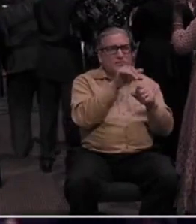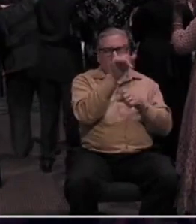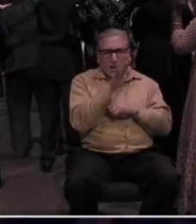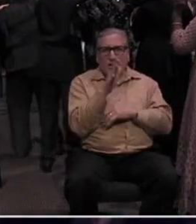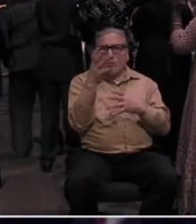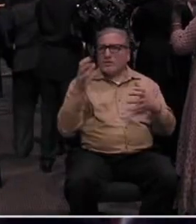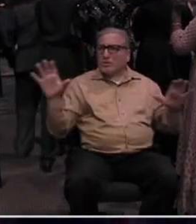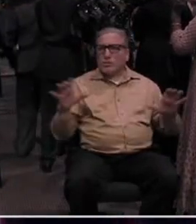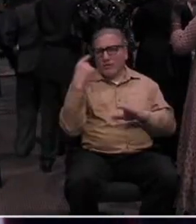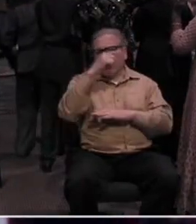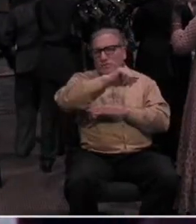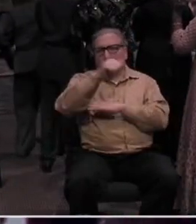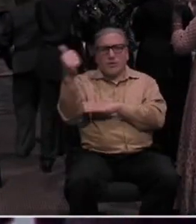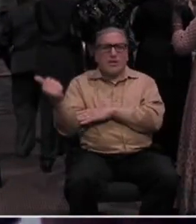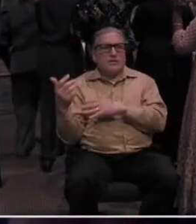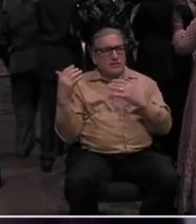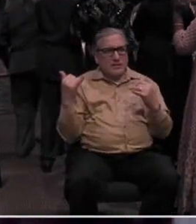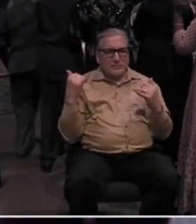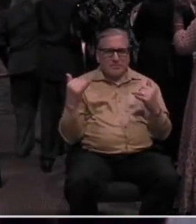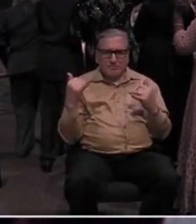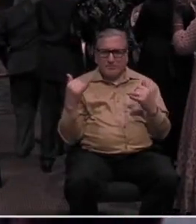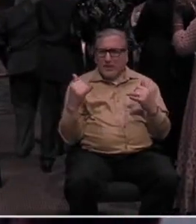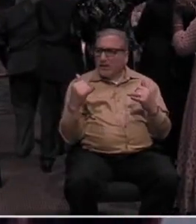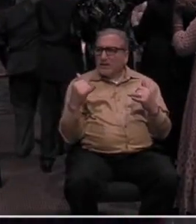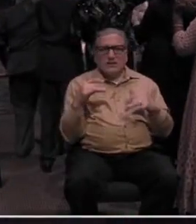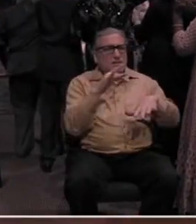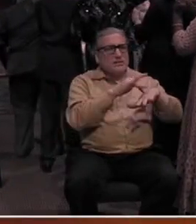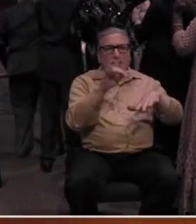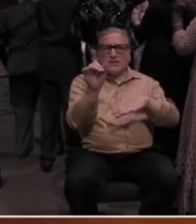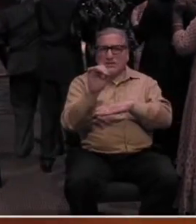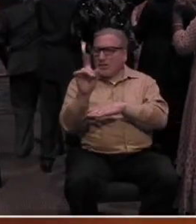else right now. Come on, can you reach over to somebody beside you?